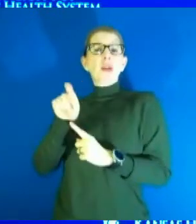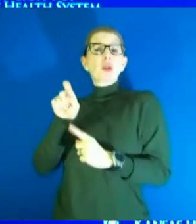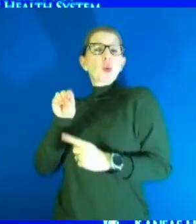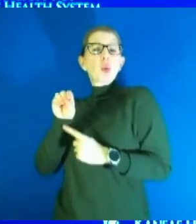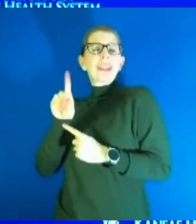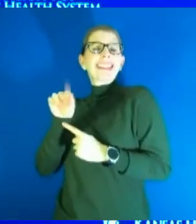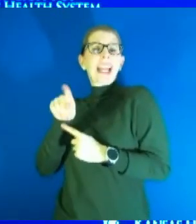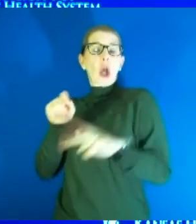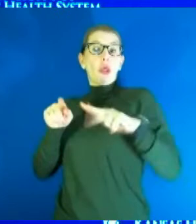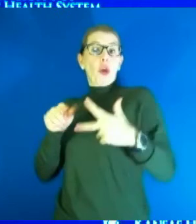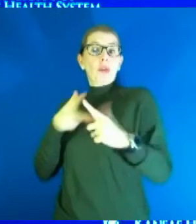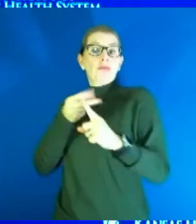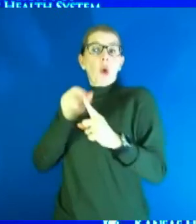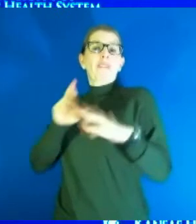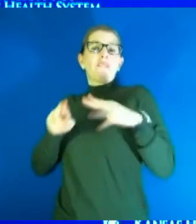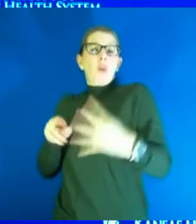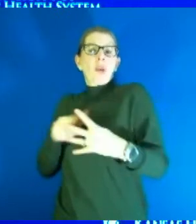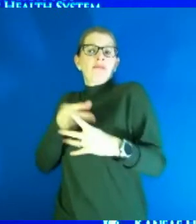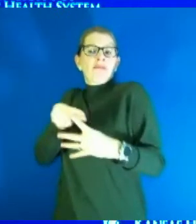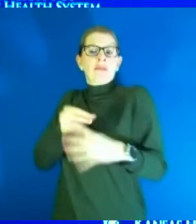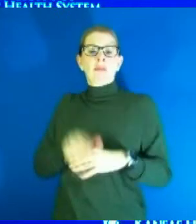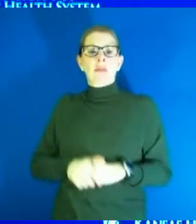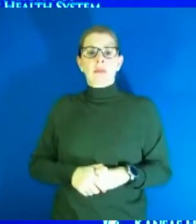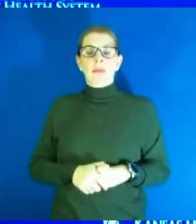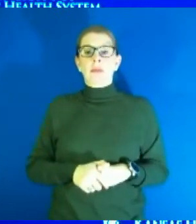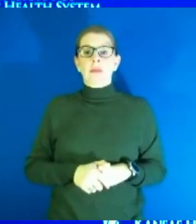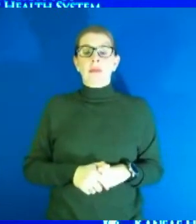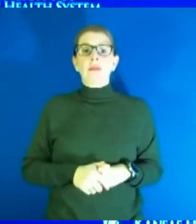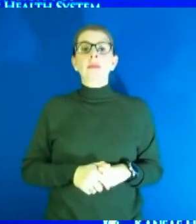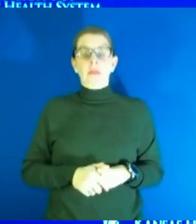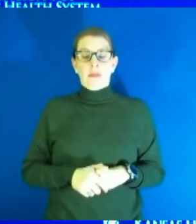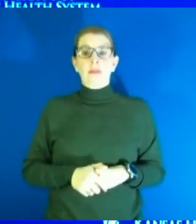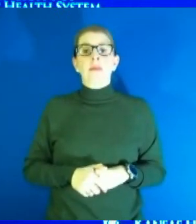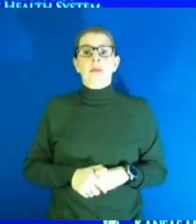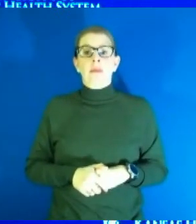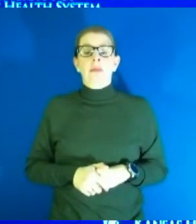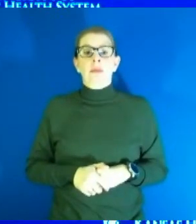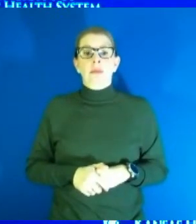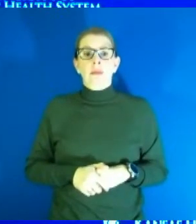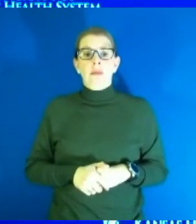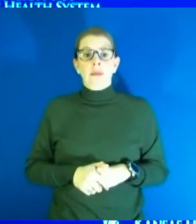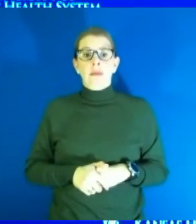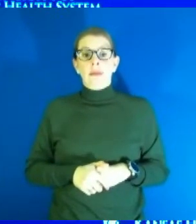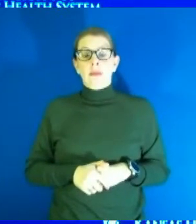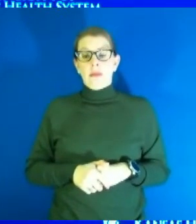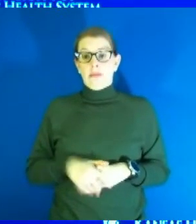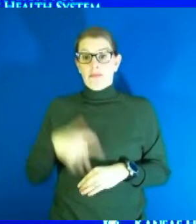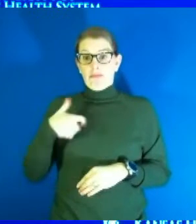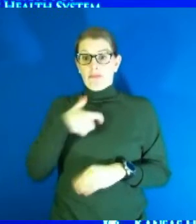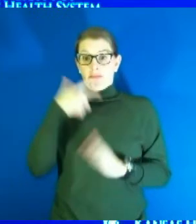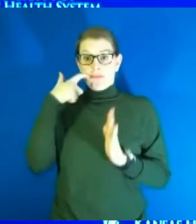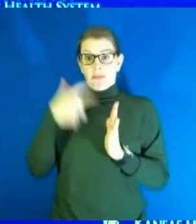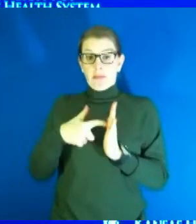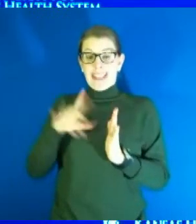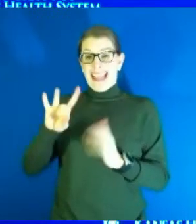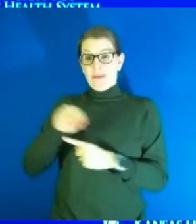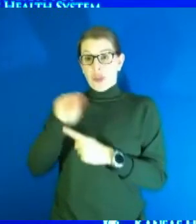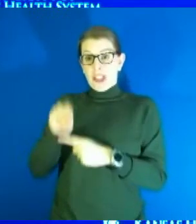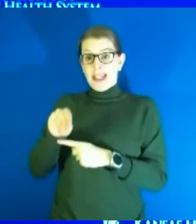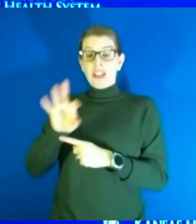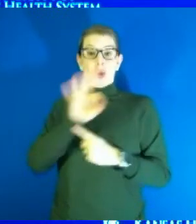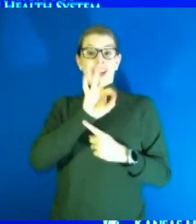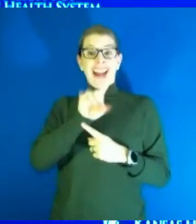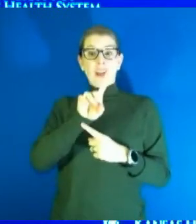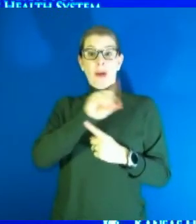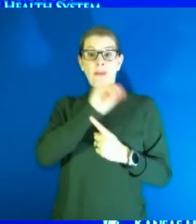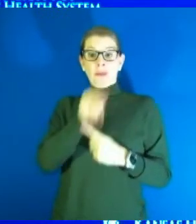meaning 2 doses of primary series and then that booster, we are seeing only 8%. So 91%